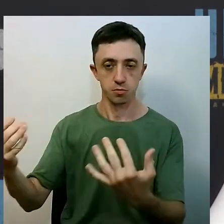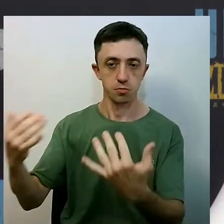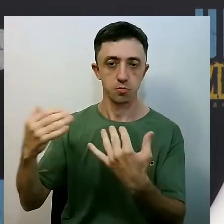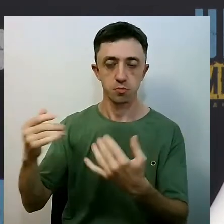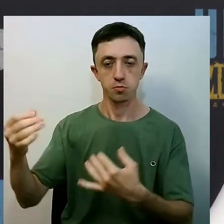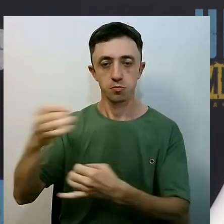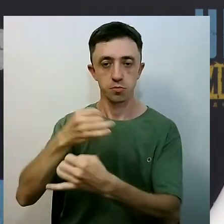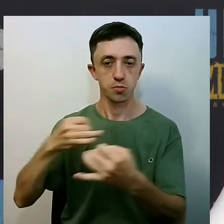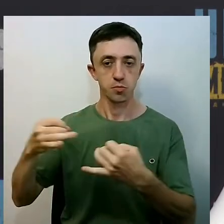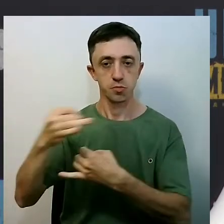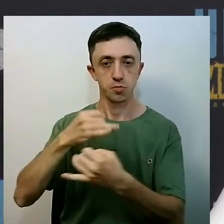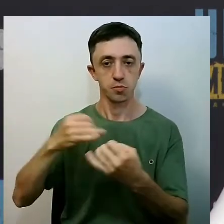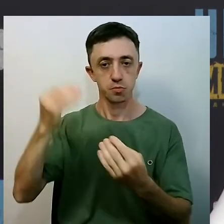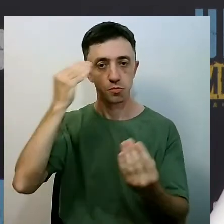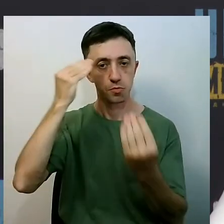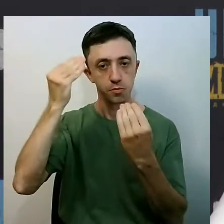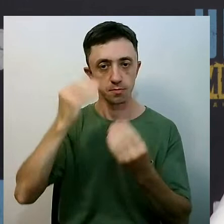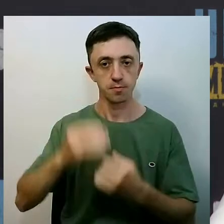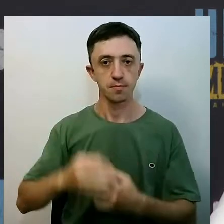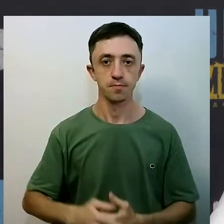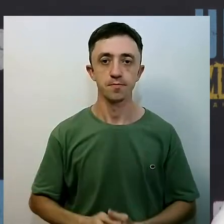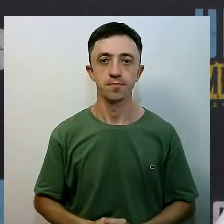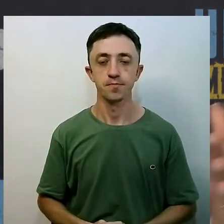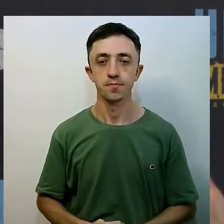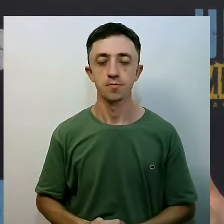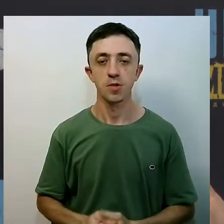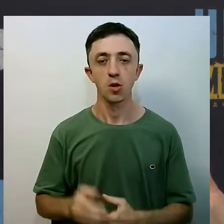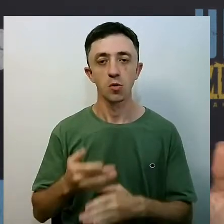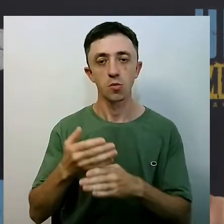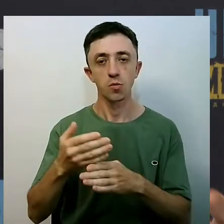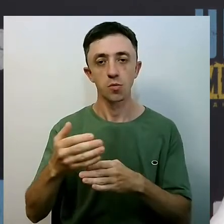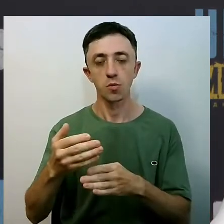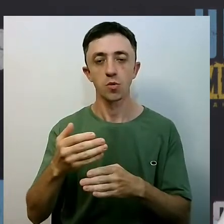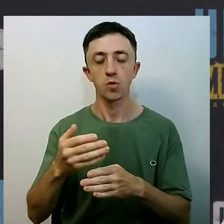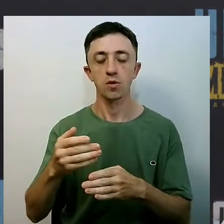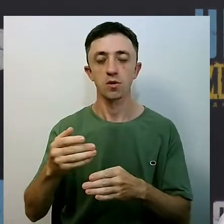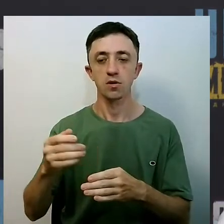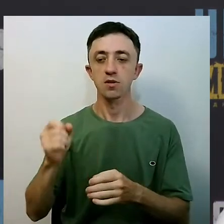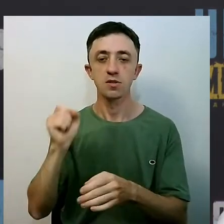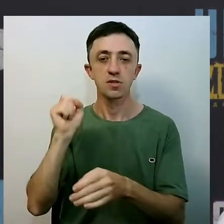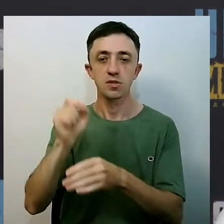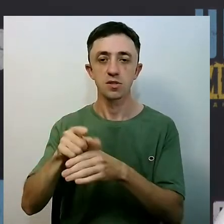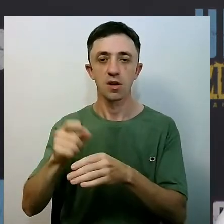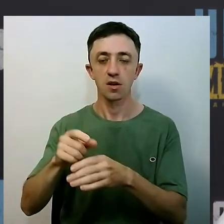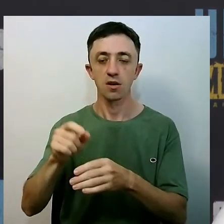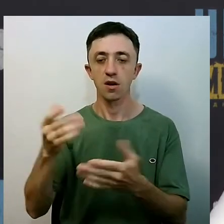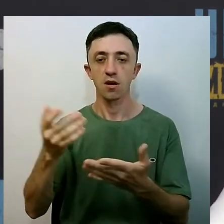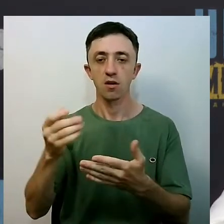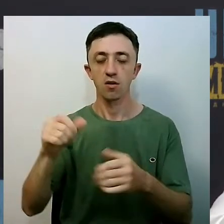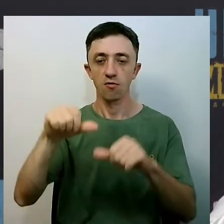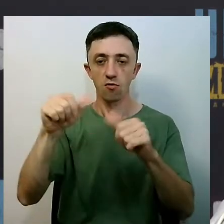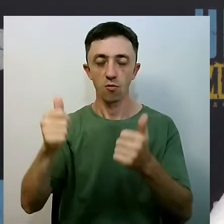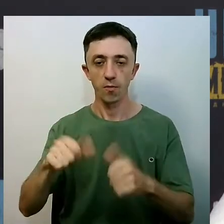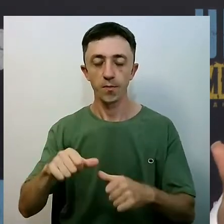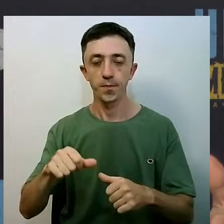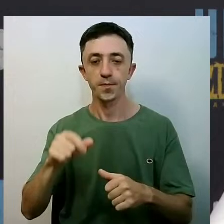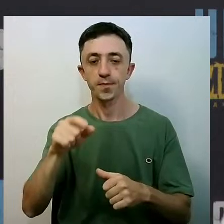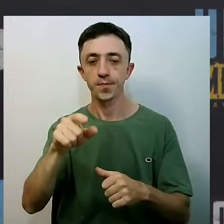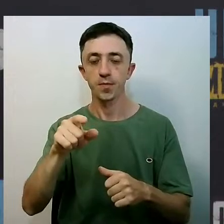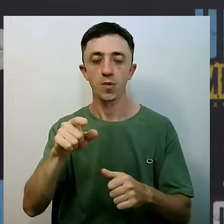participate in such discussions, and the thoughts of the people are very important.